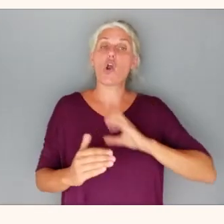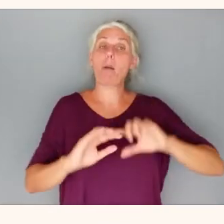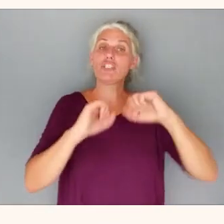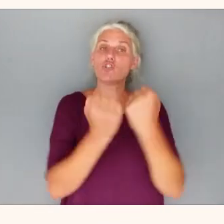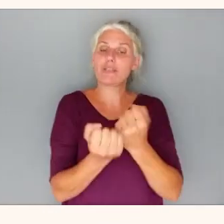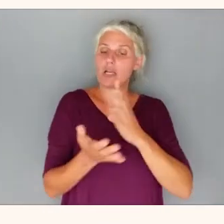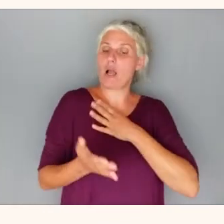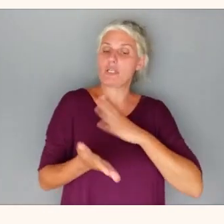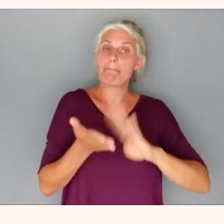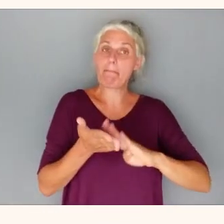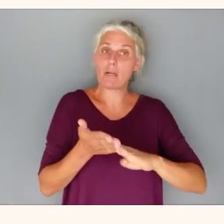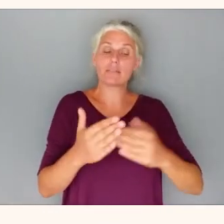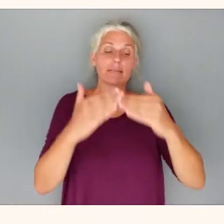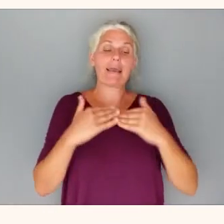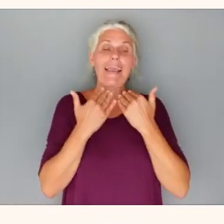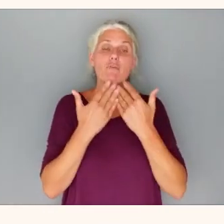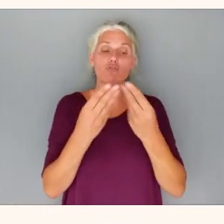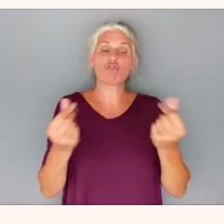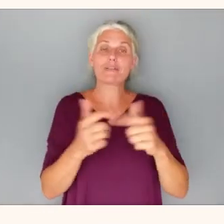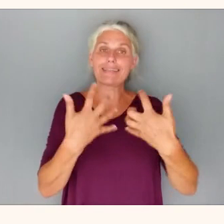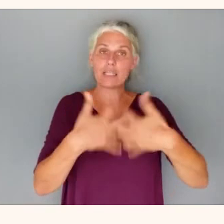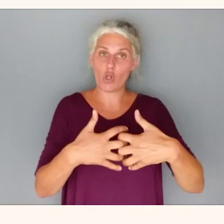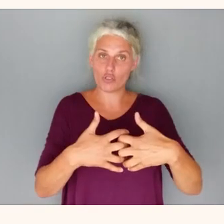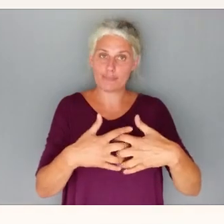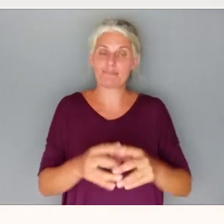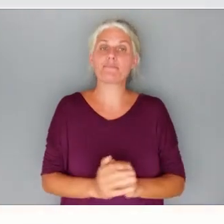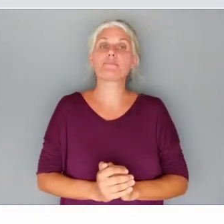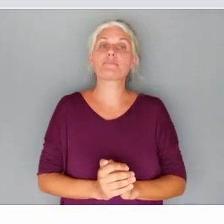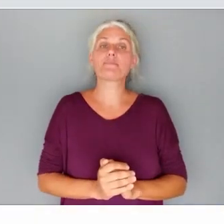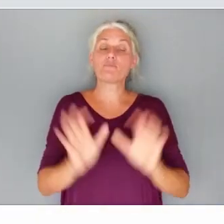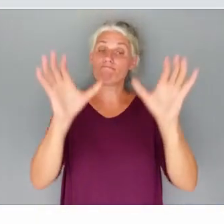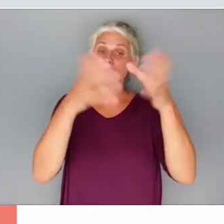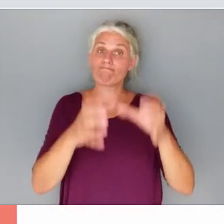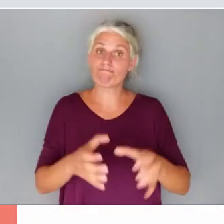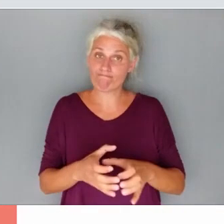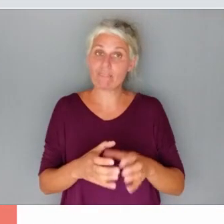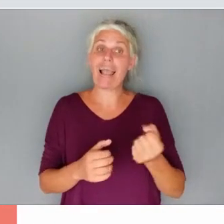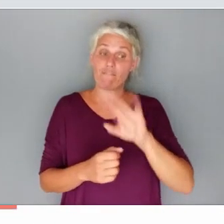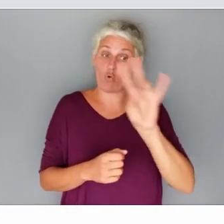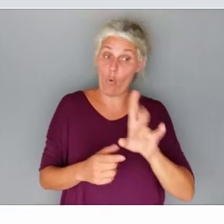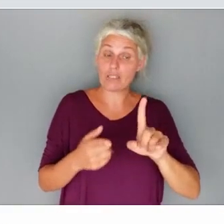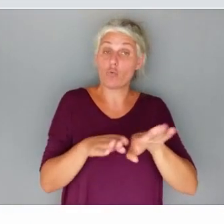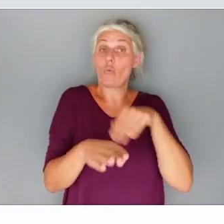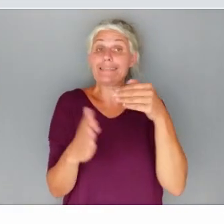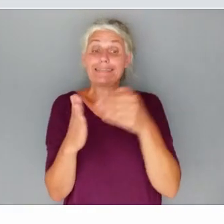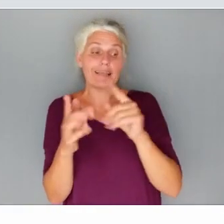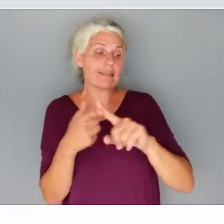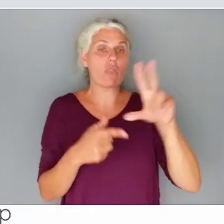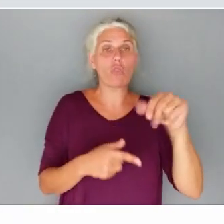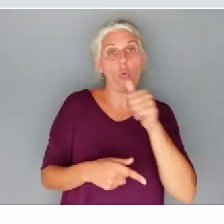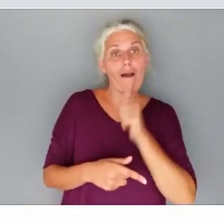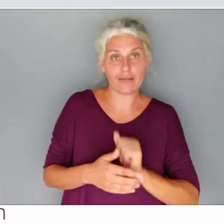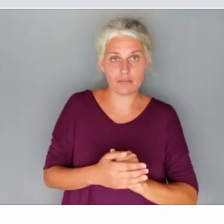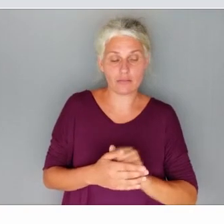club and society committee members, information resources and technology. Each section is broken down into questions with a